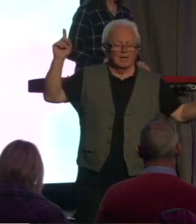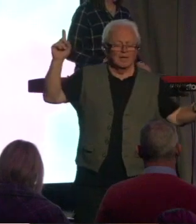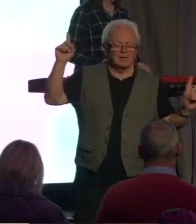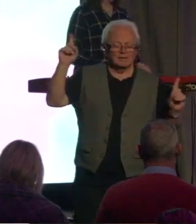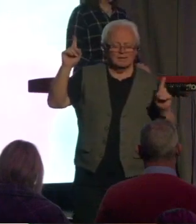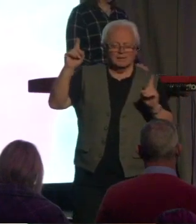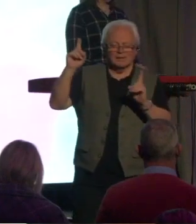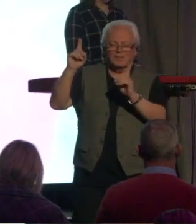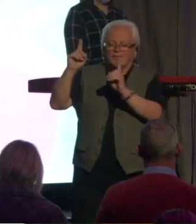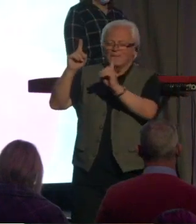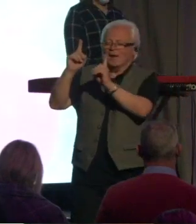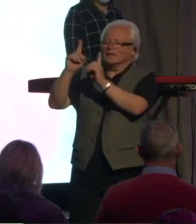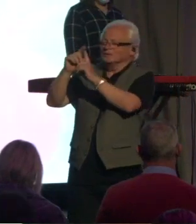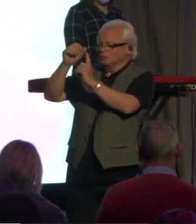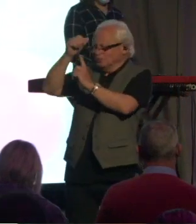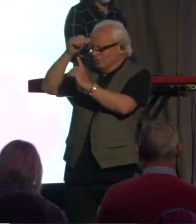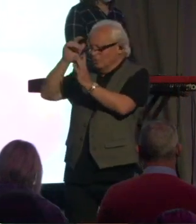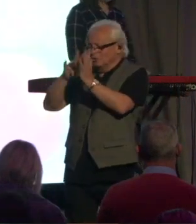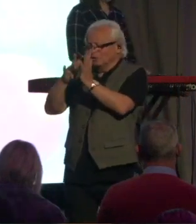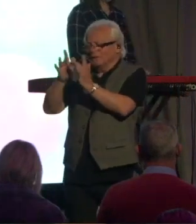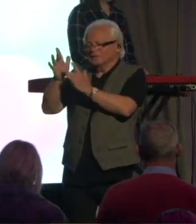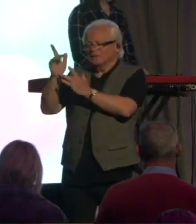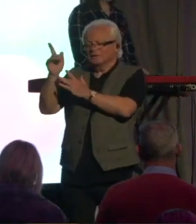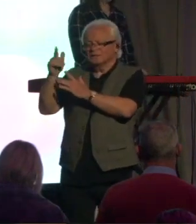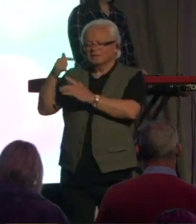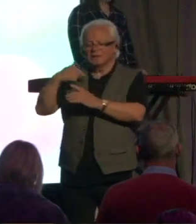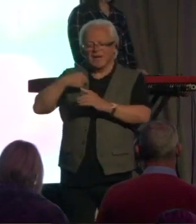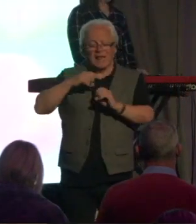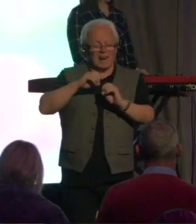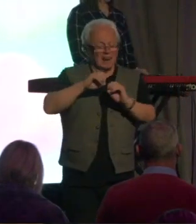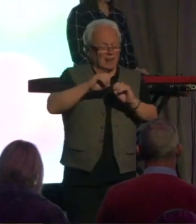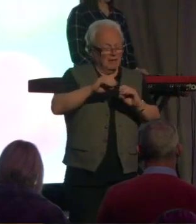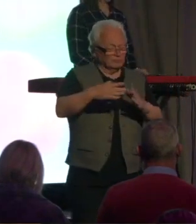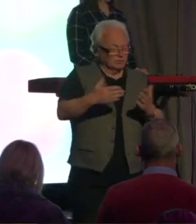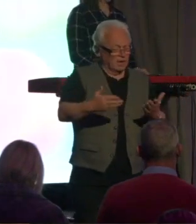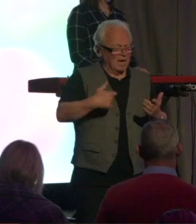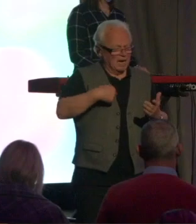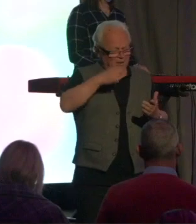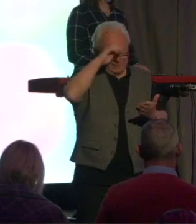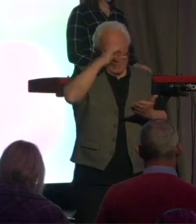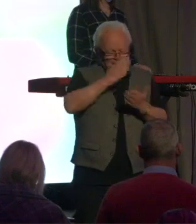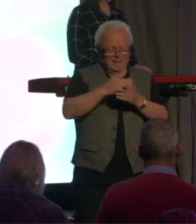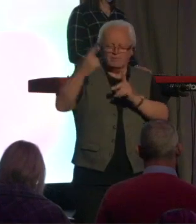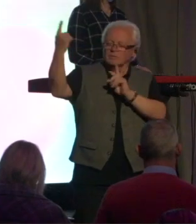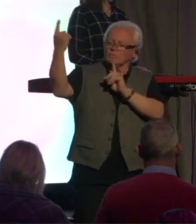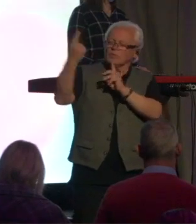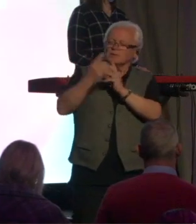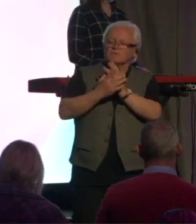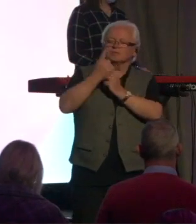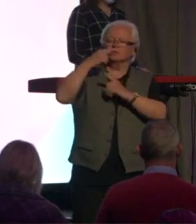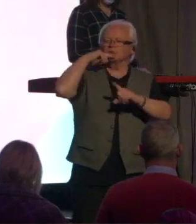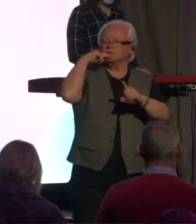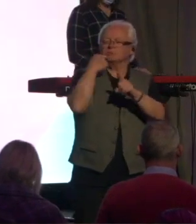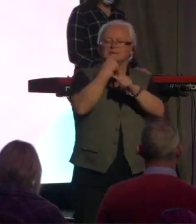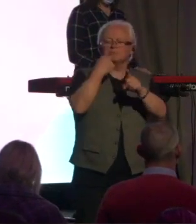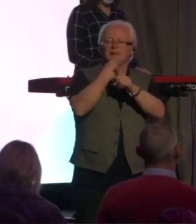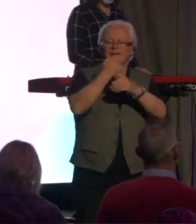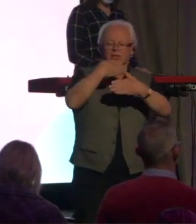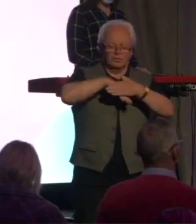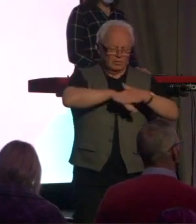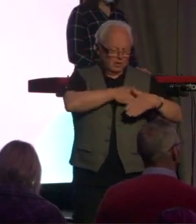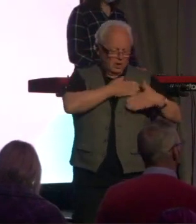I'm going to leave that there. I believe that the presence of God is here and is speaking to hearts in this room.